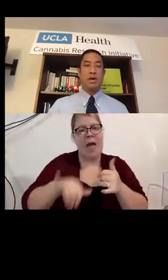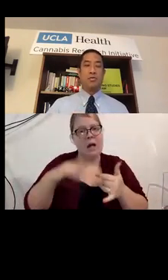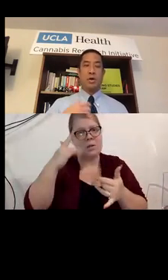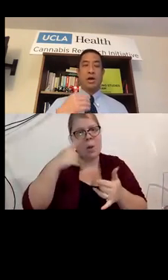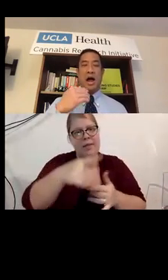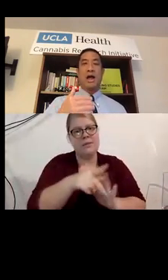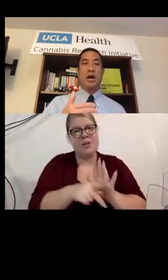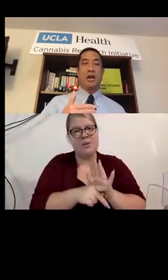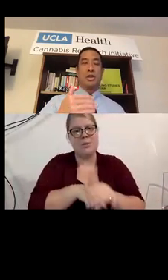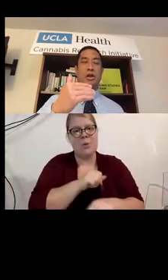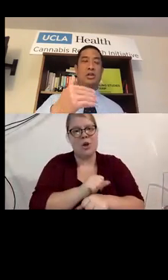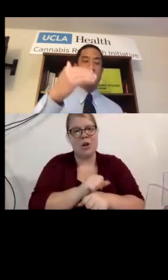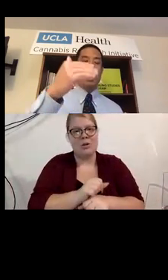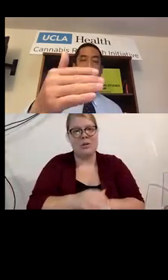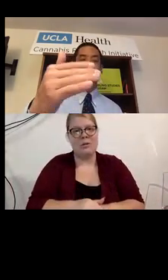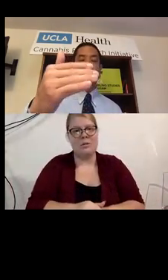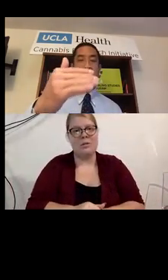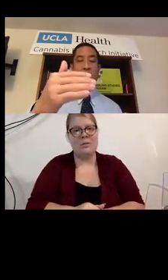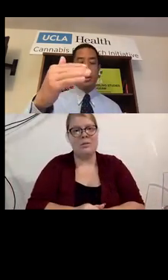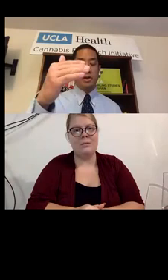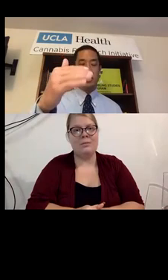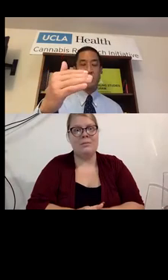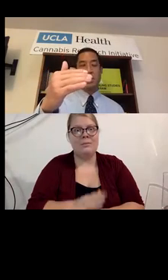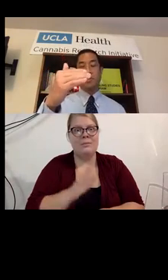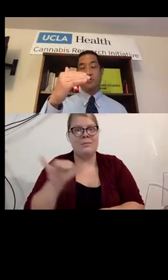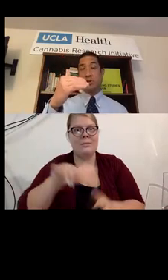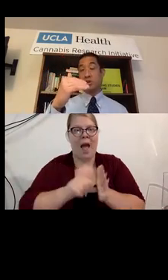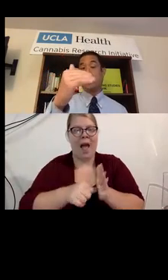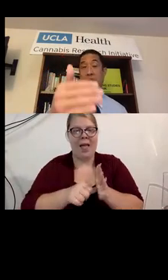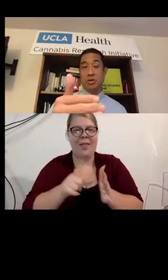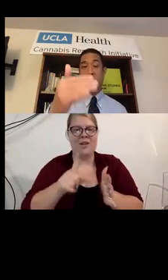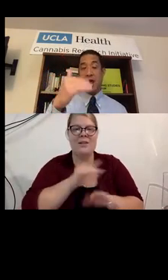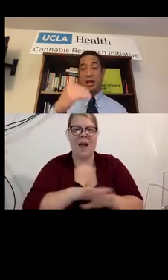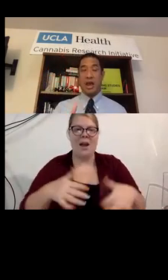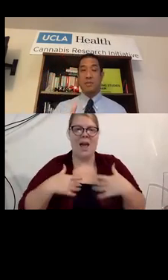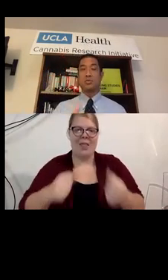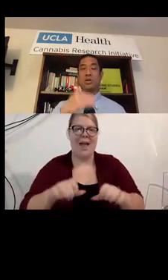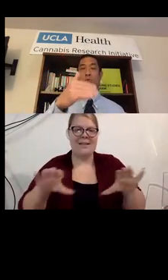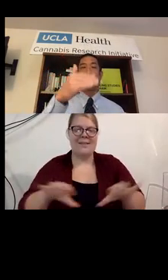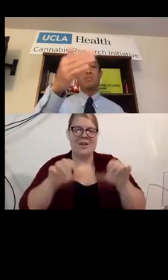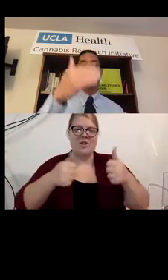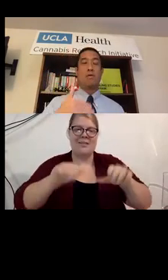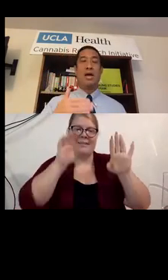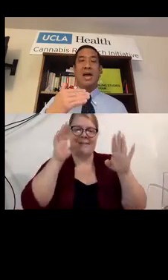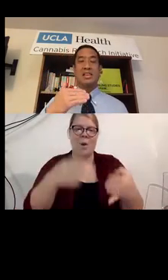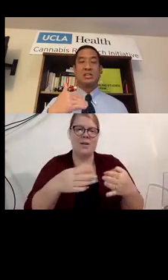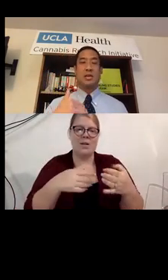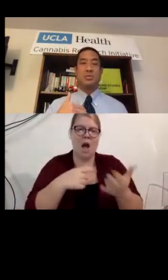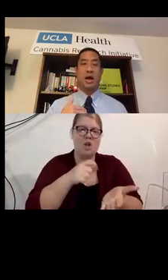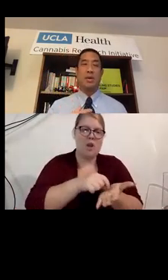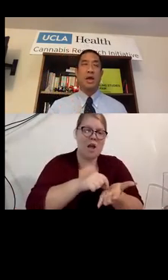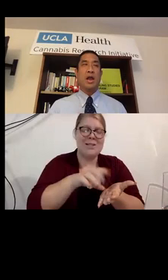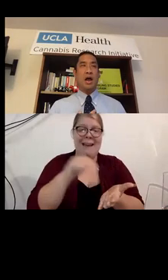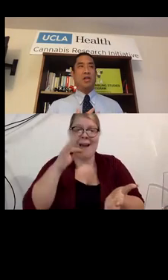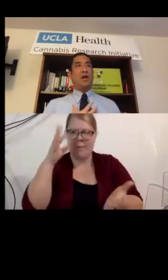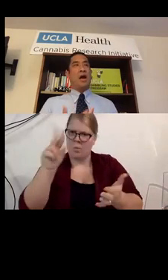about really highlighting there is an unhealthy activity that focuses on scratchers and cannabis. We need to work on both at the same